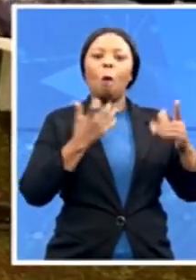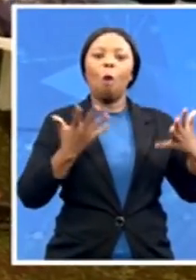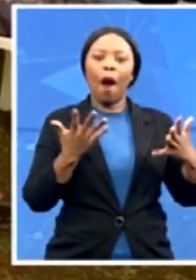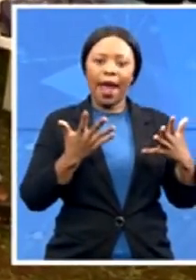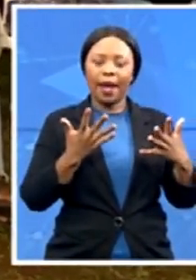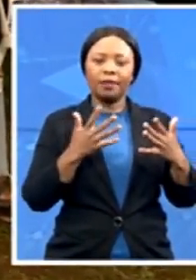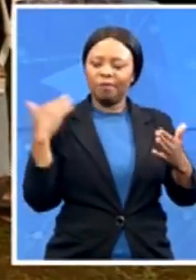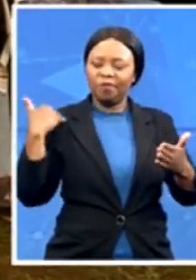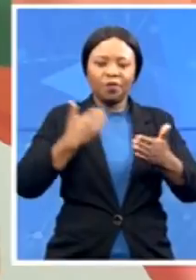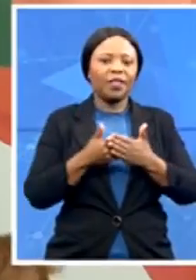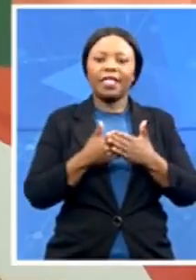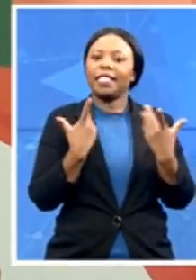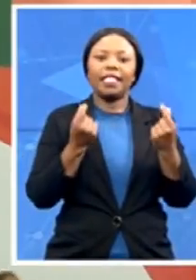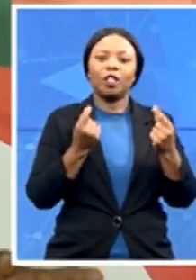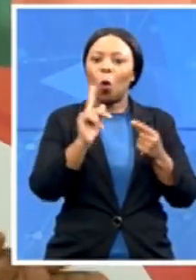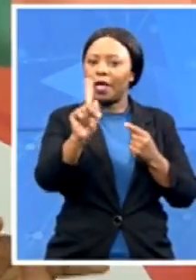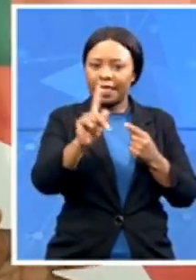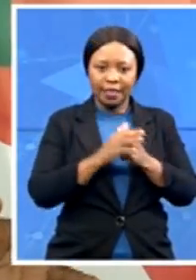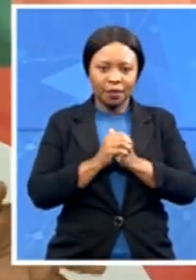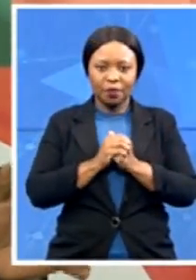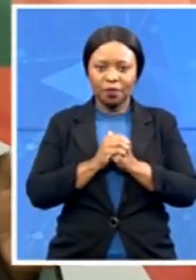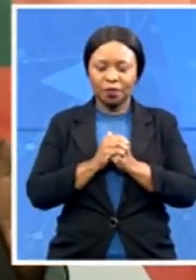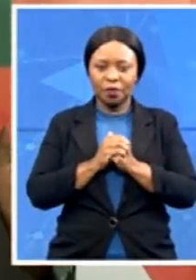Bakhona oswana sibomvana abadla ngobuzi ba.